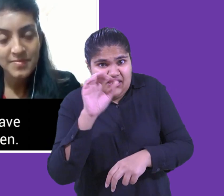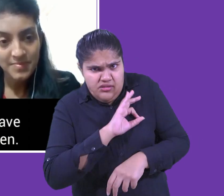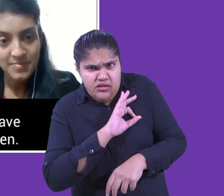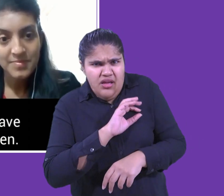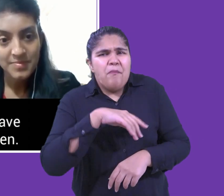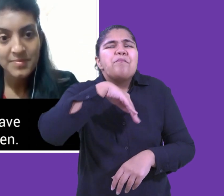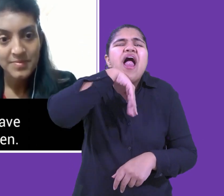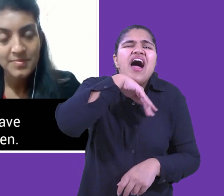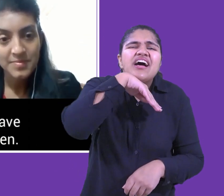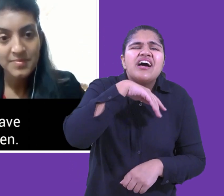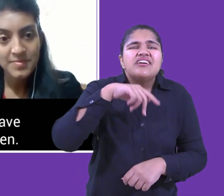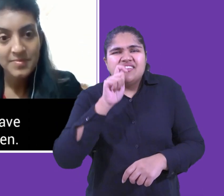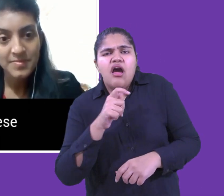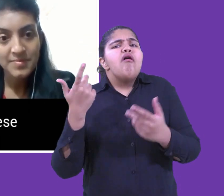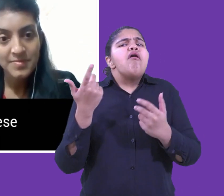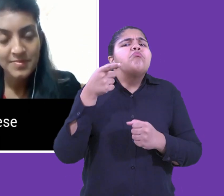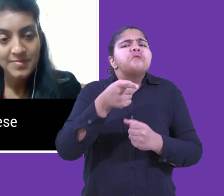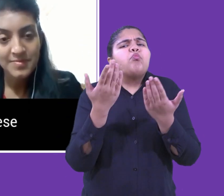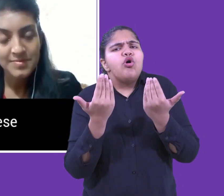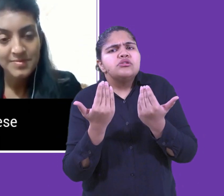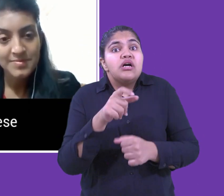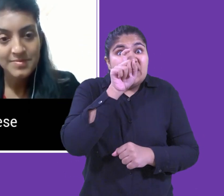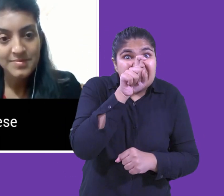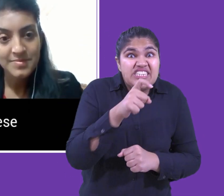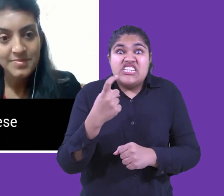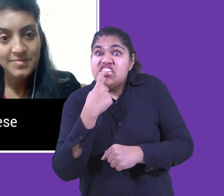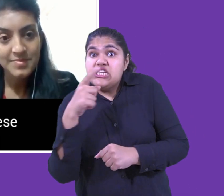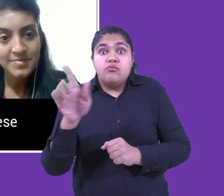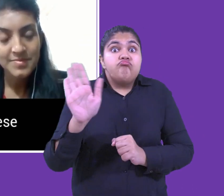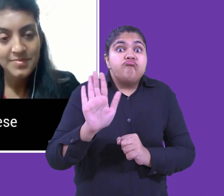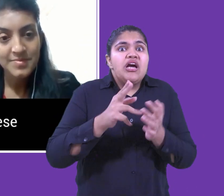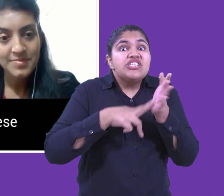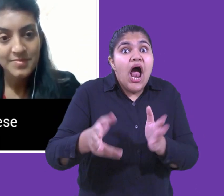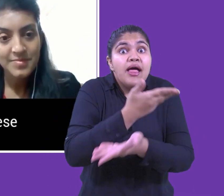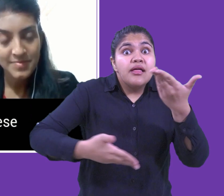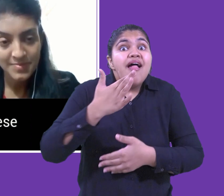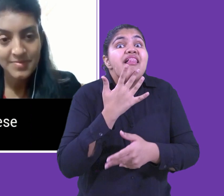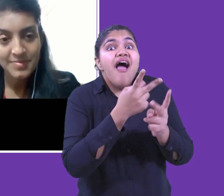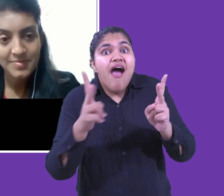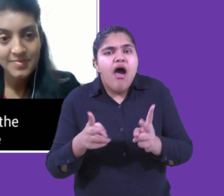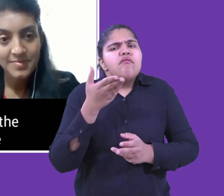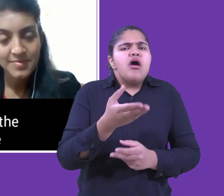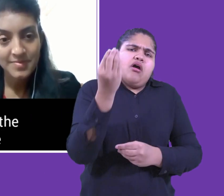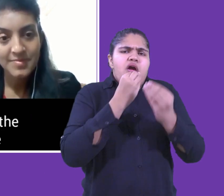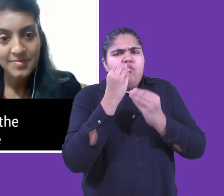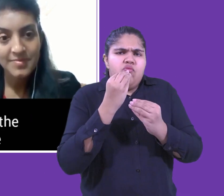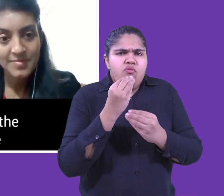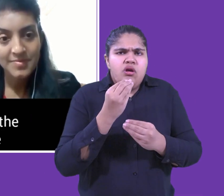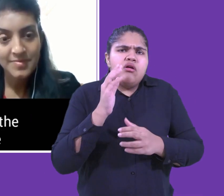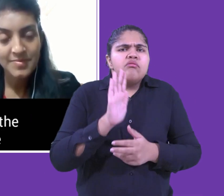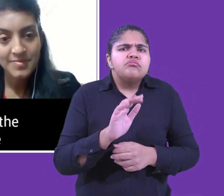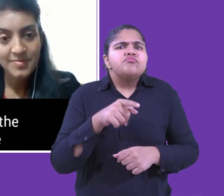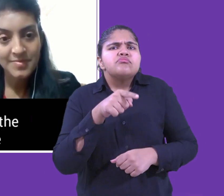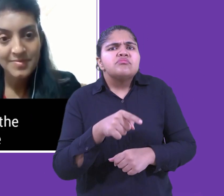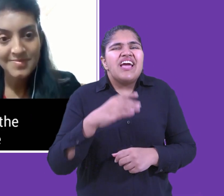mutton, what you call, you can always take. And country chicken they can always have. And among vegetarians, all